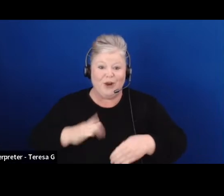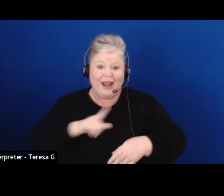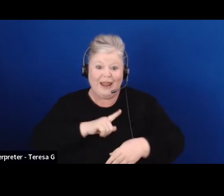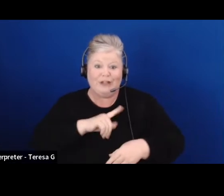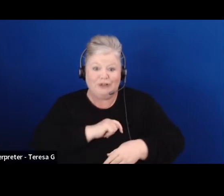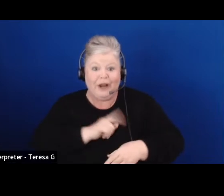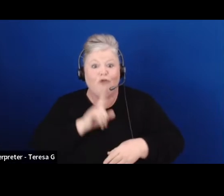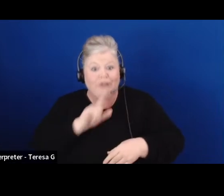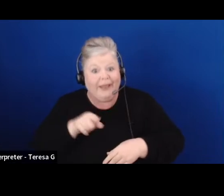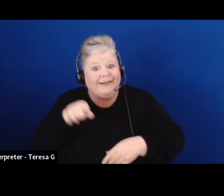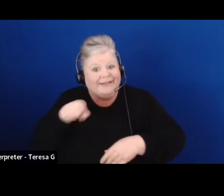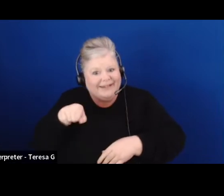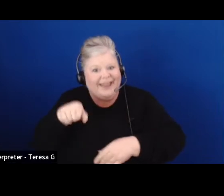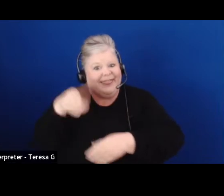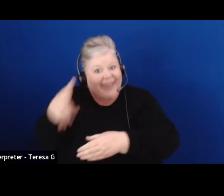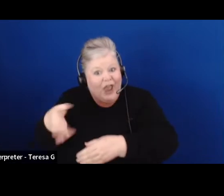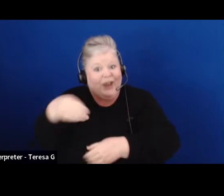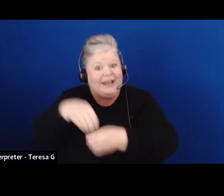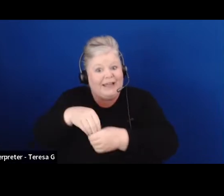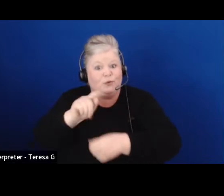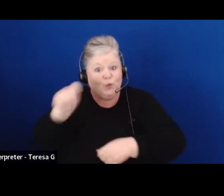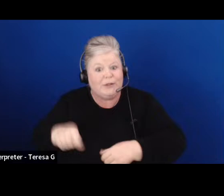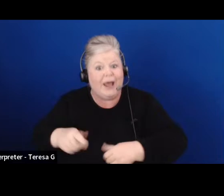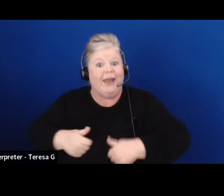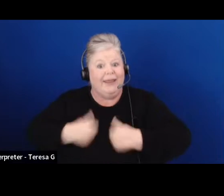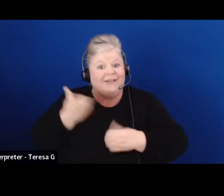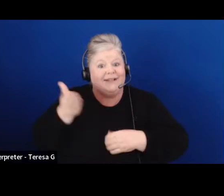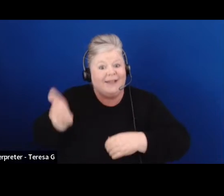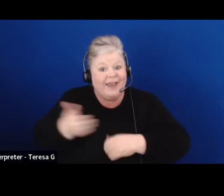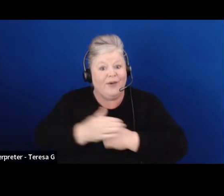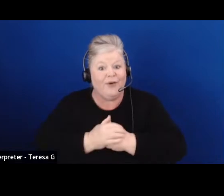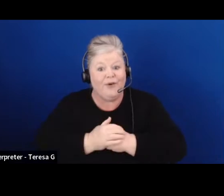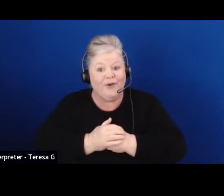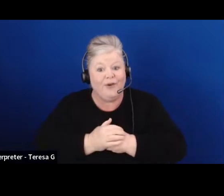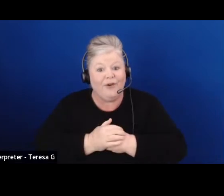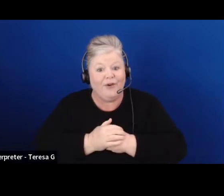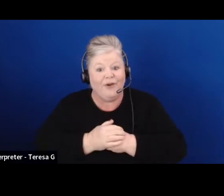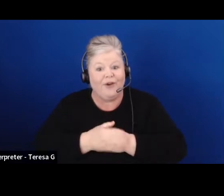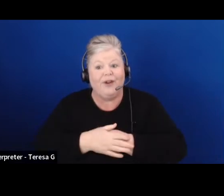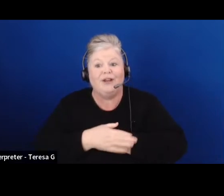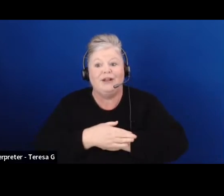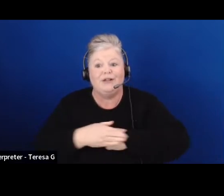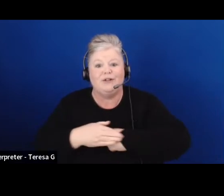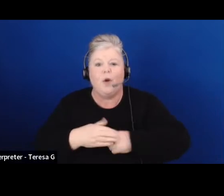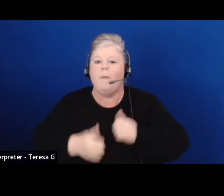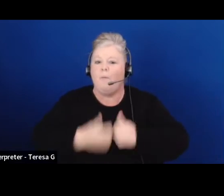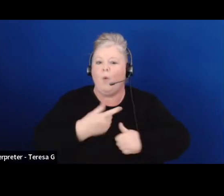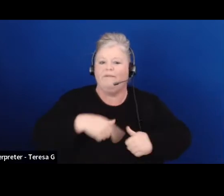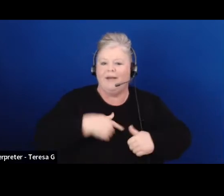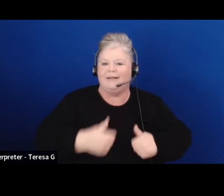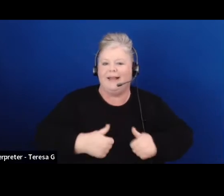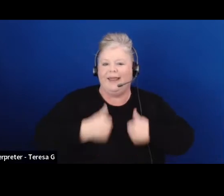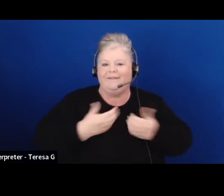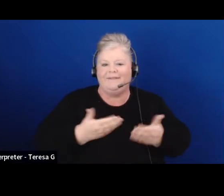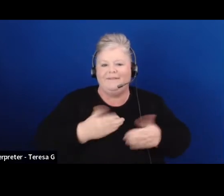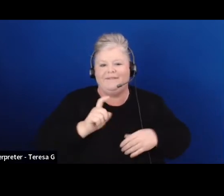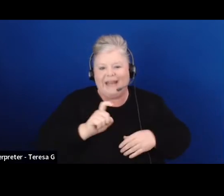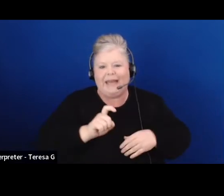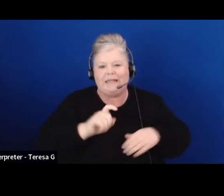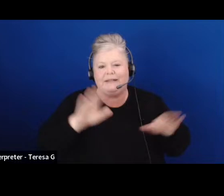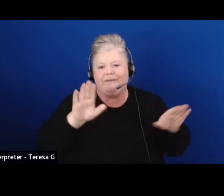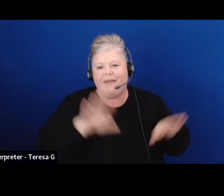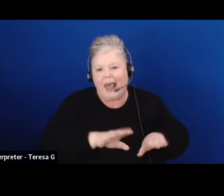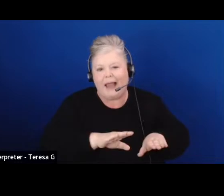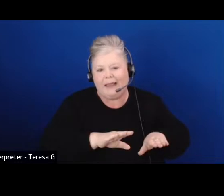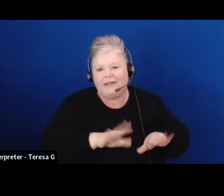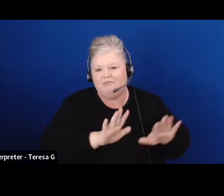actually based in Tucson. So she lives in Tucson. The rest of us live here in the Phoenix area, the